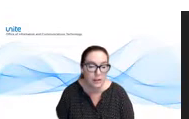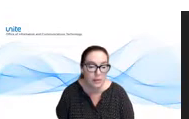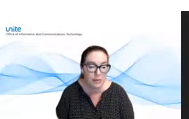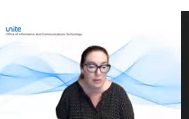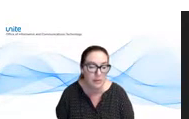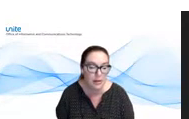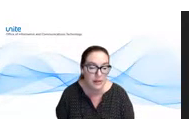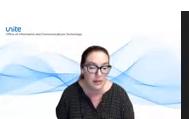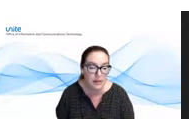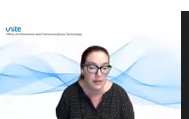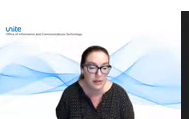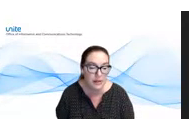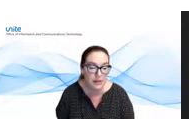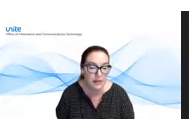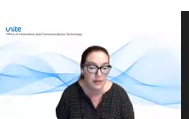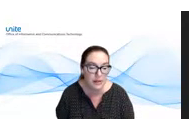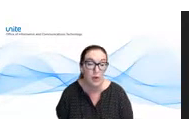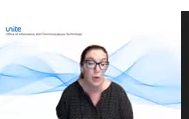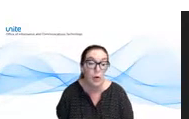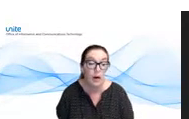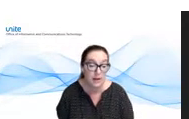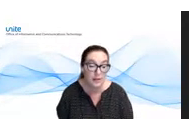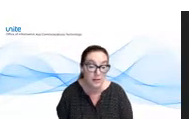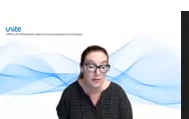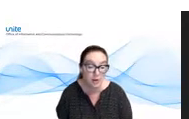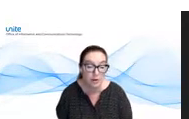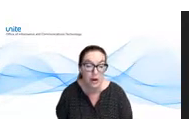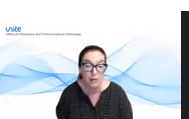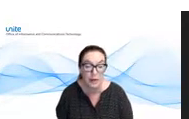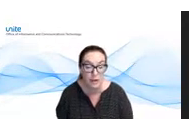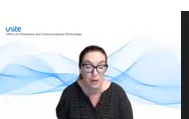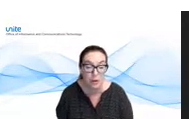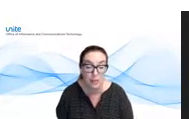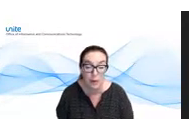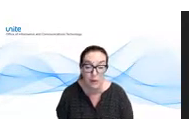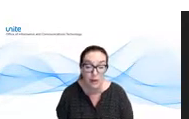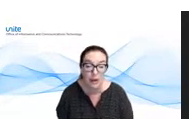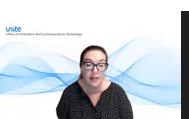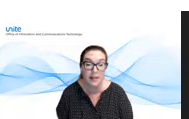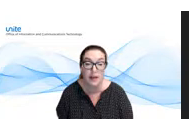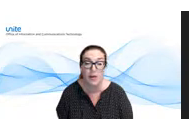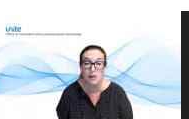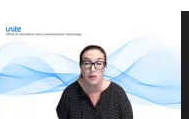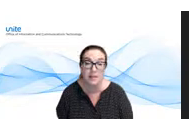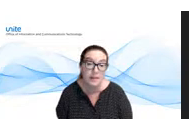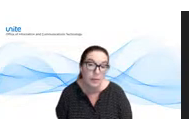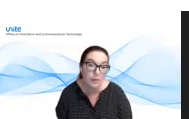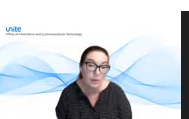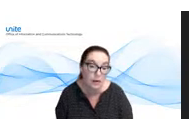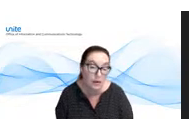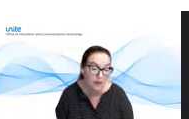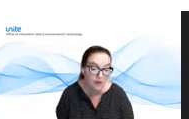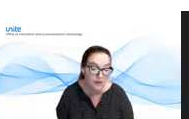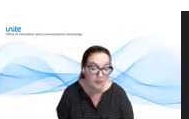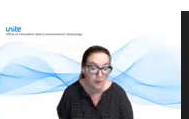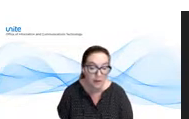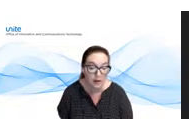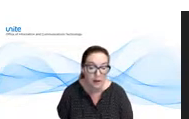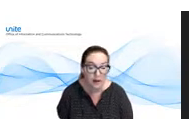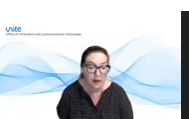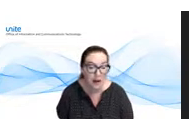So it's important to remember that disabilities can be physical or cognitive, or a combination or both, and they can also be visible or